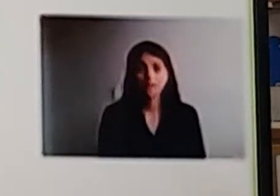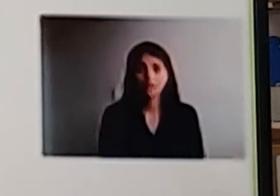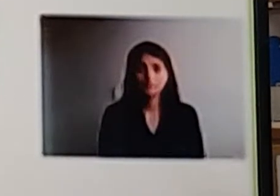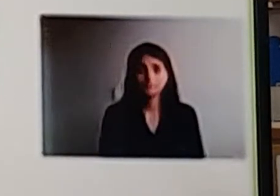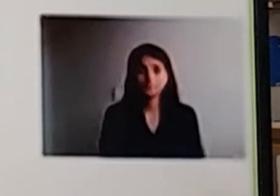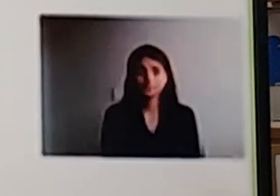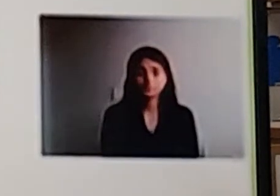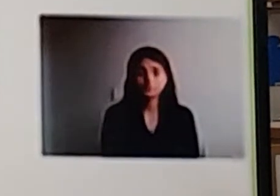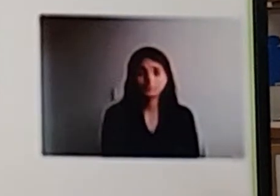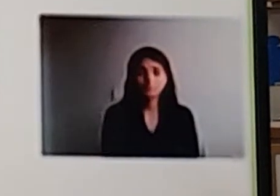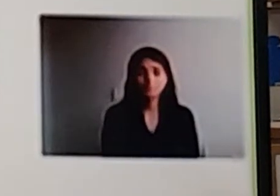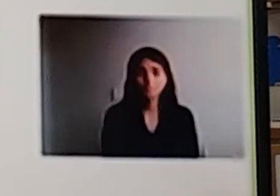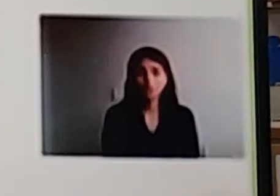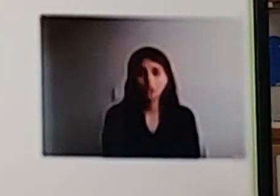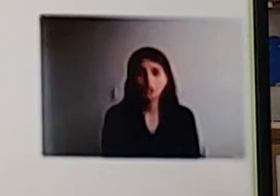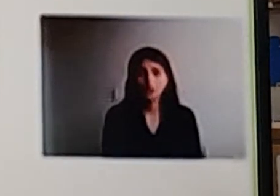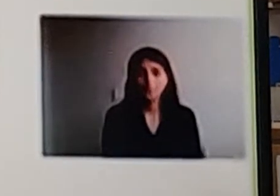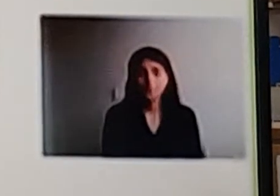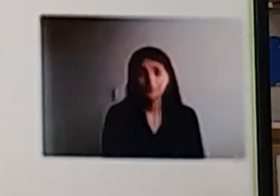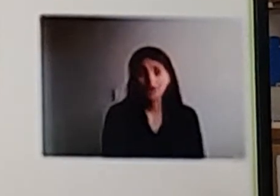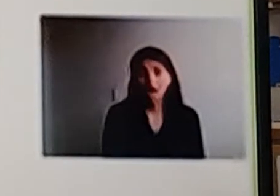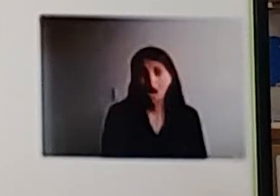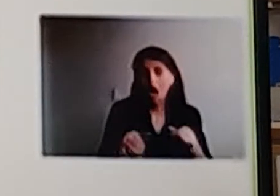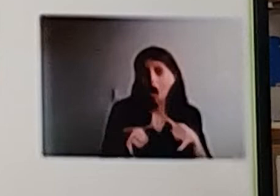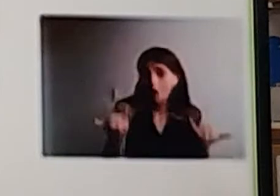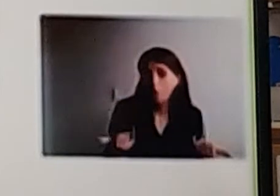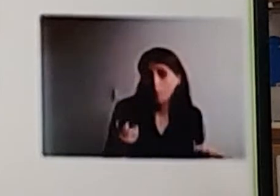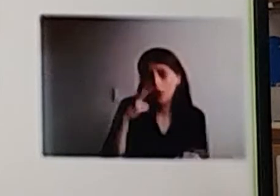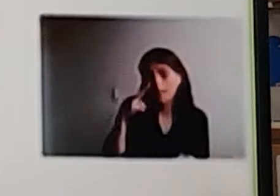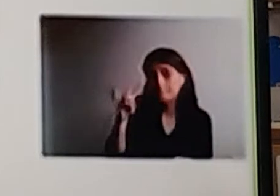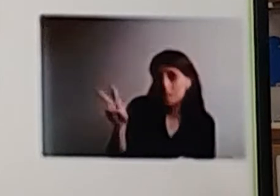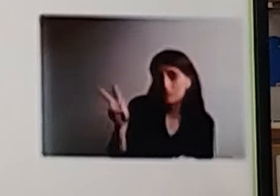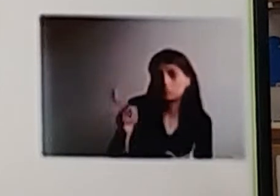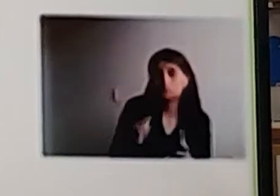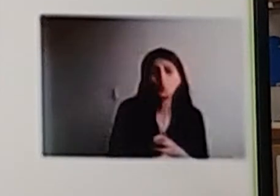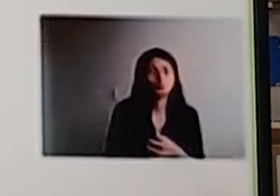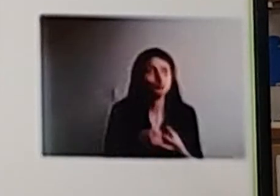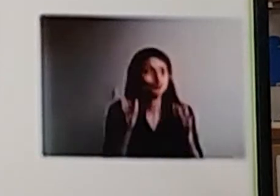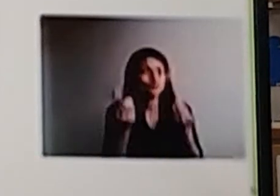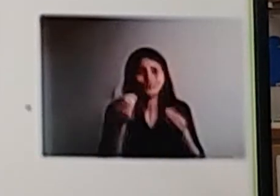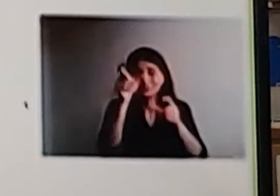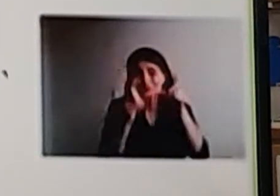swim or this. So in the swimming, in the